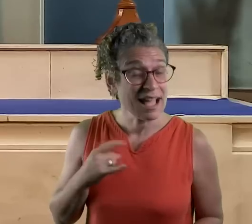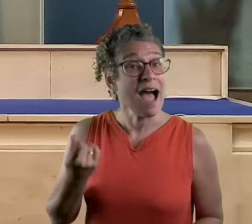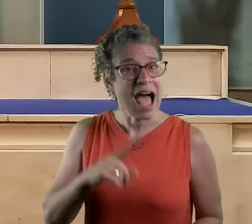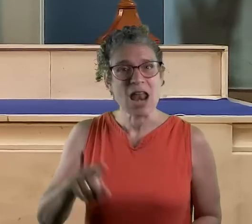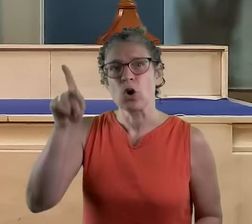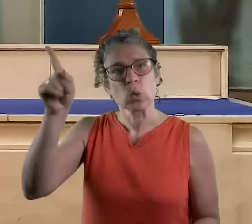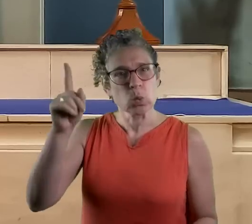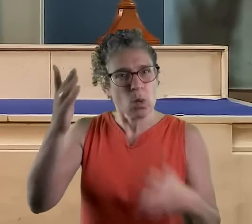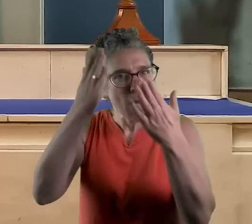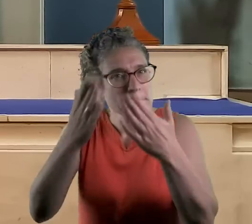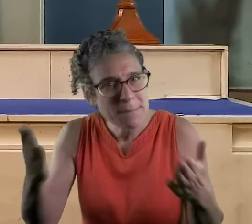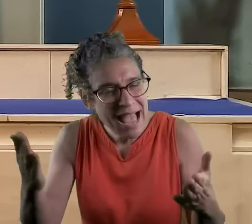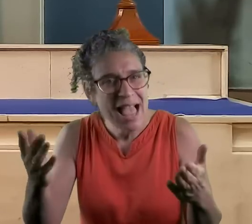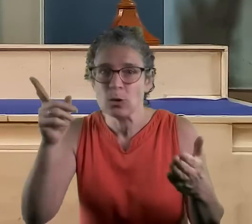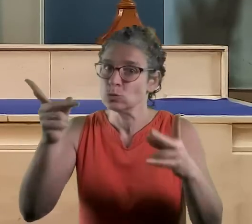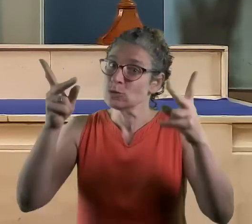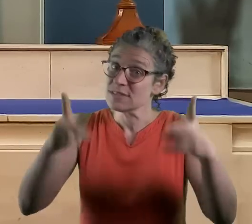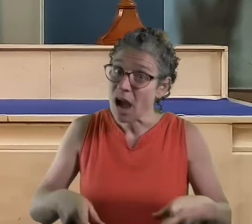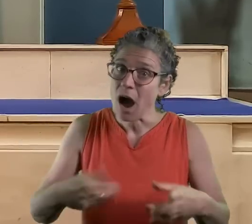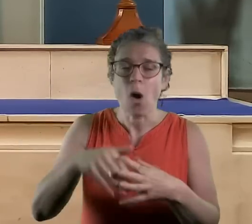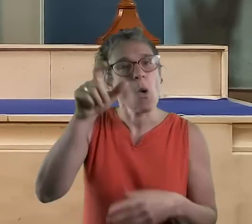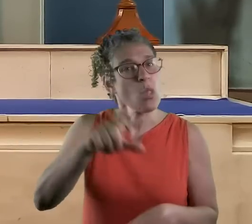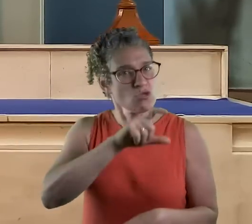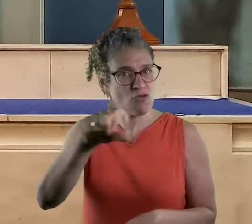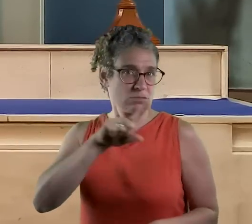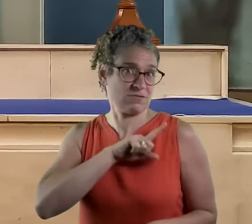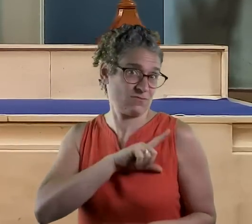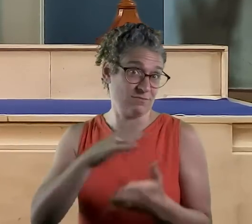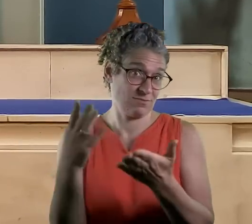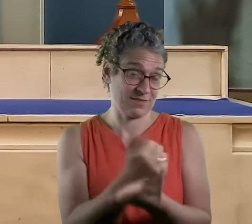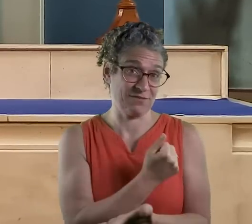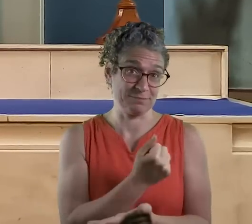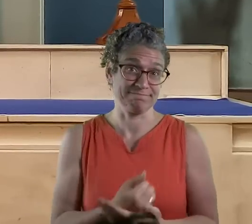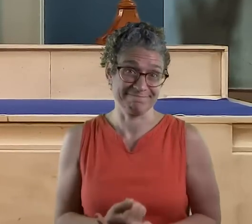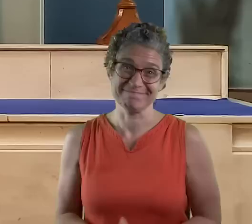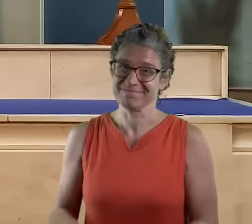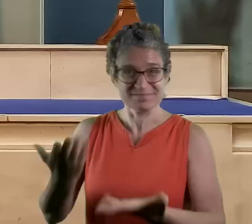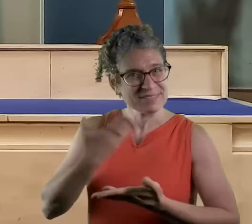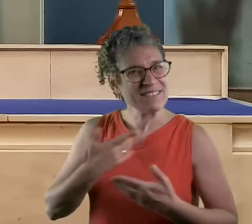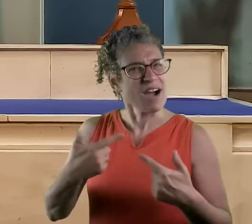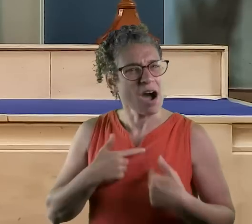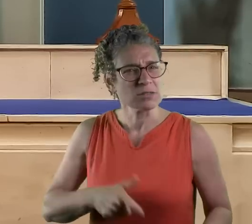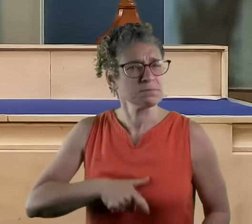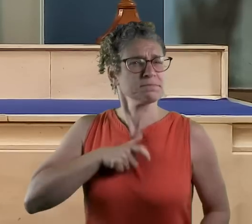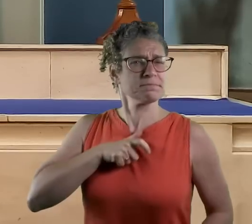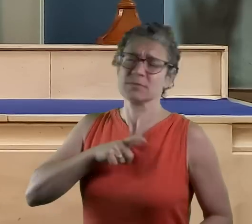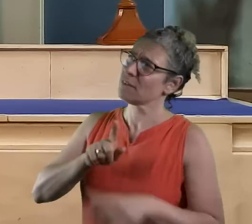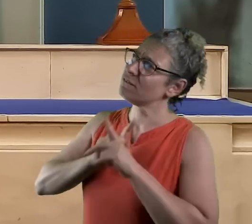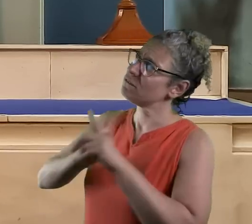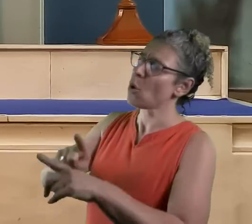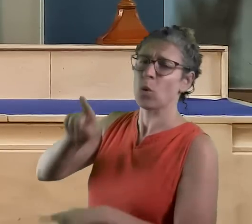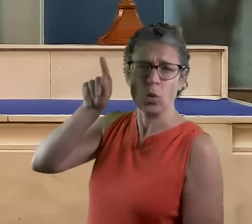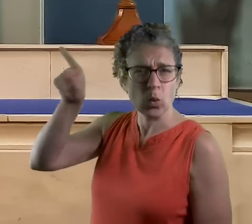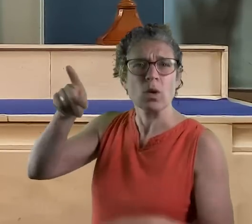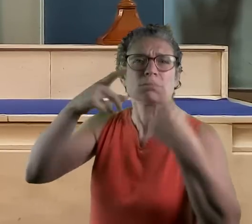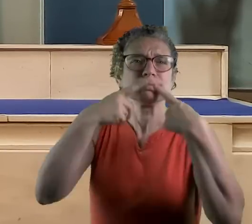cross for our salvation. Give us the courage to follow you and to proclaim you as